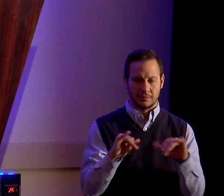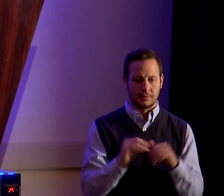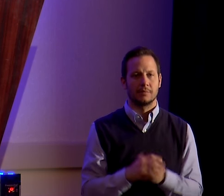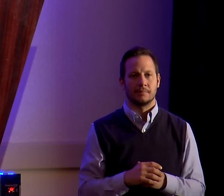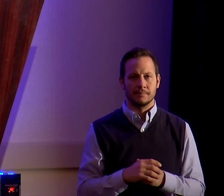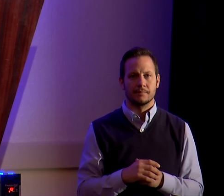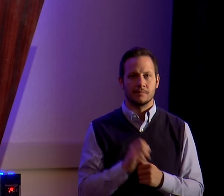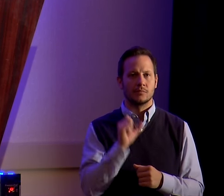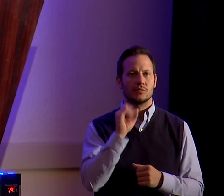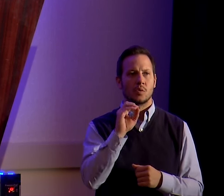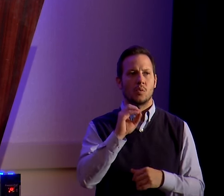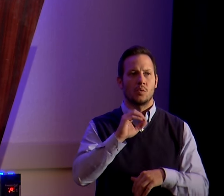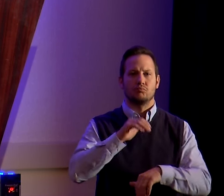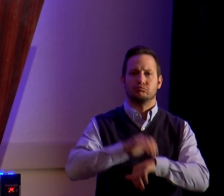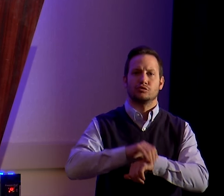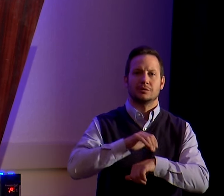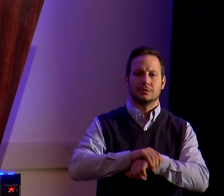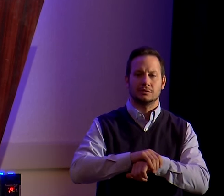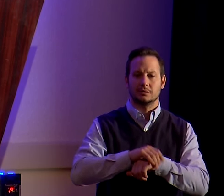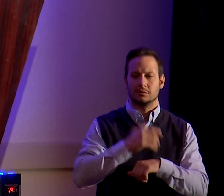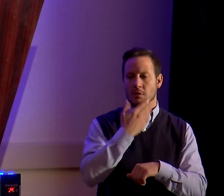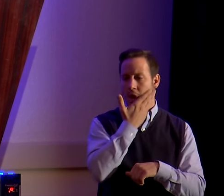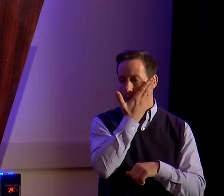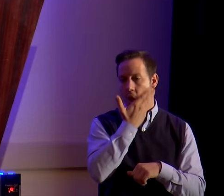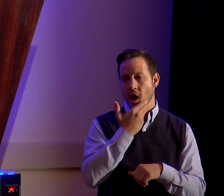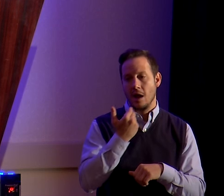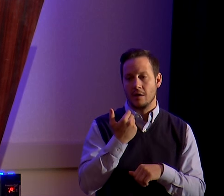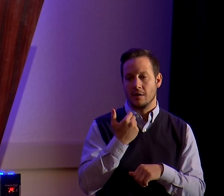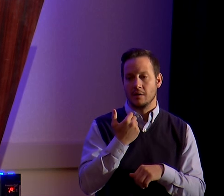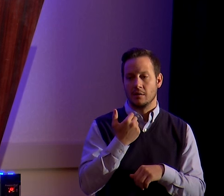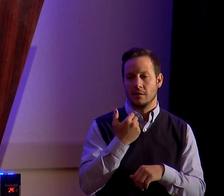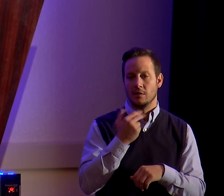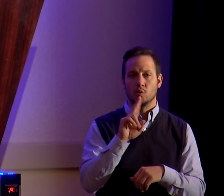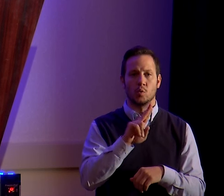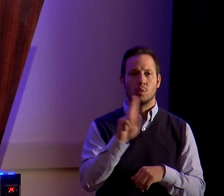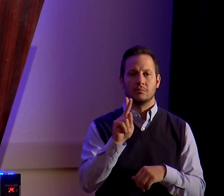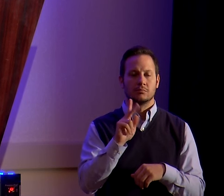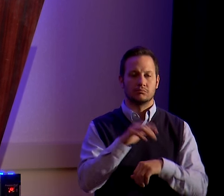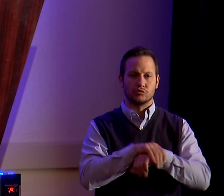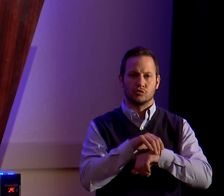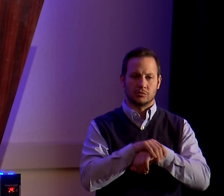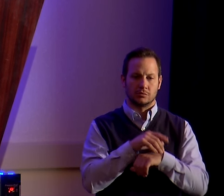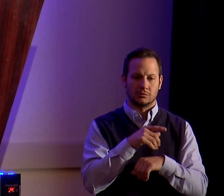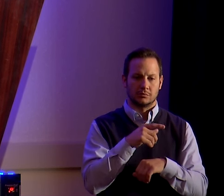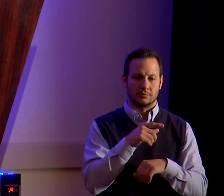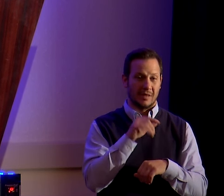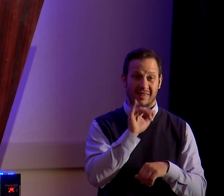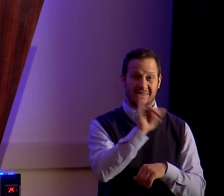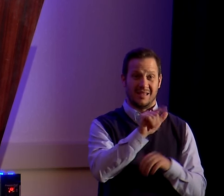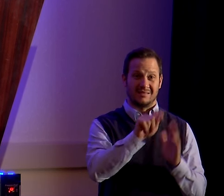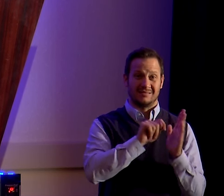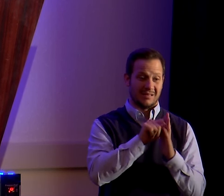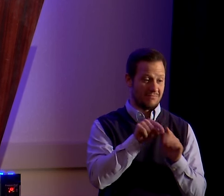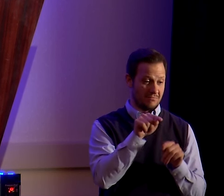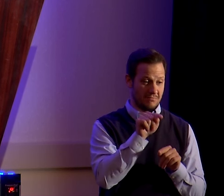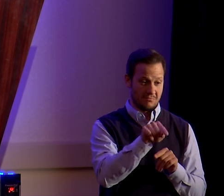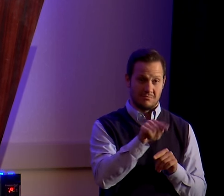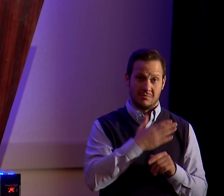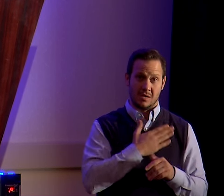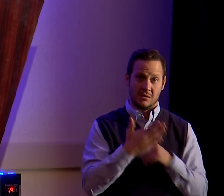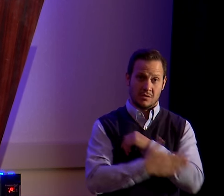so British, everyone, when they go for higher education, we didn't have a university at that time. You go